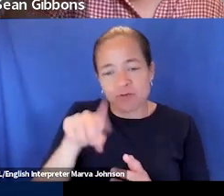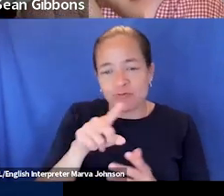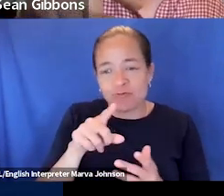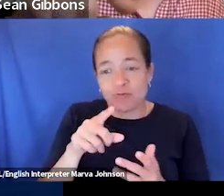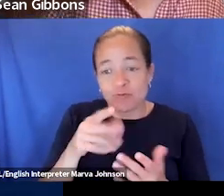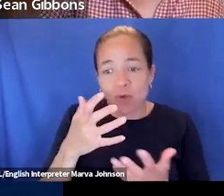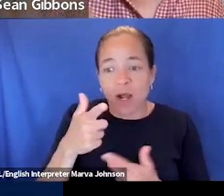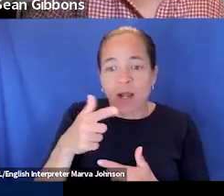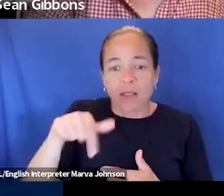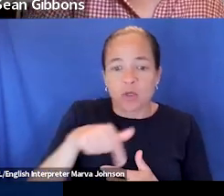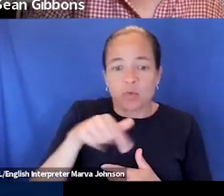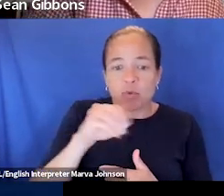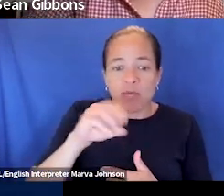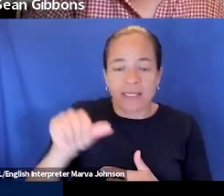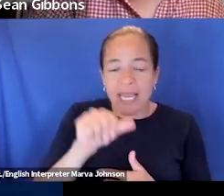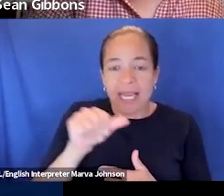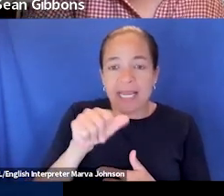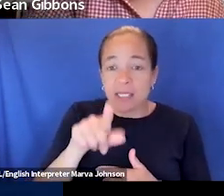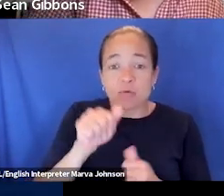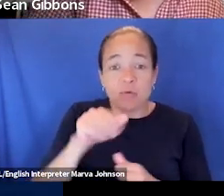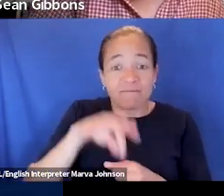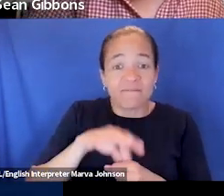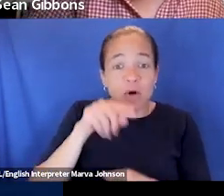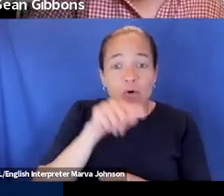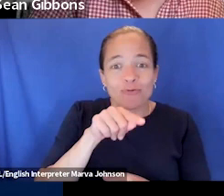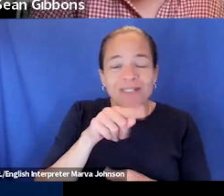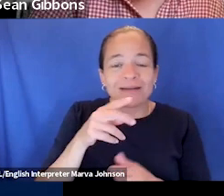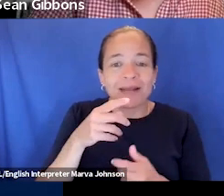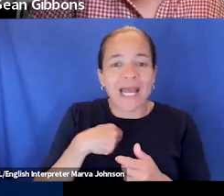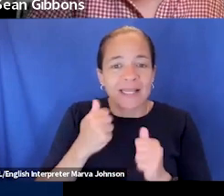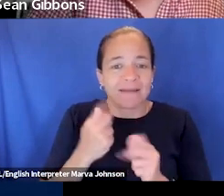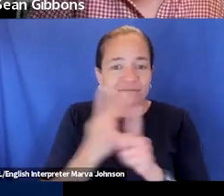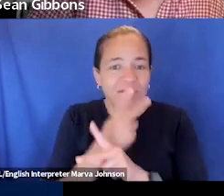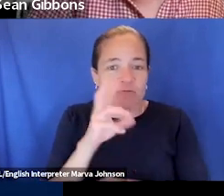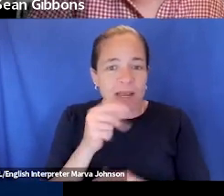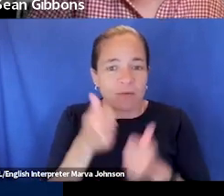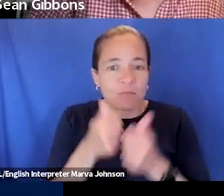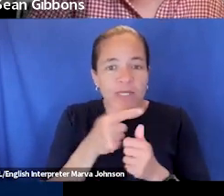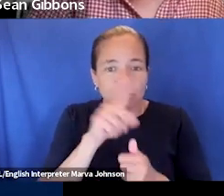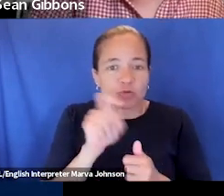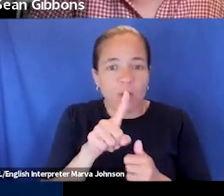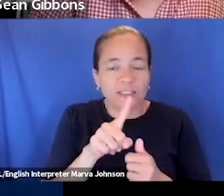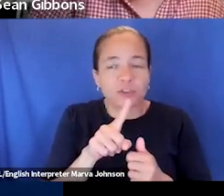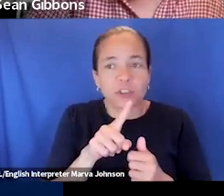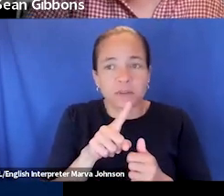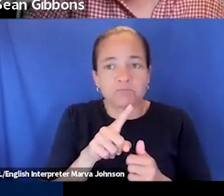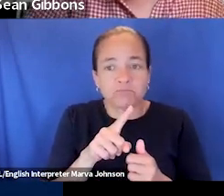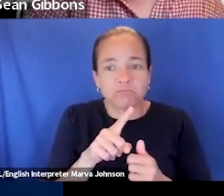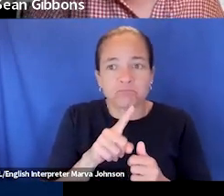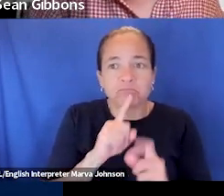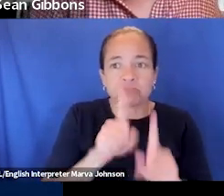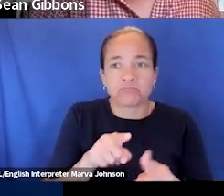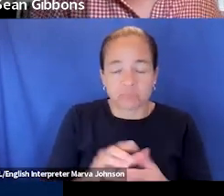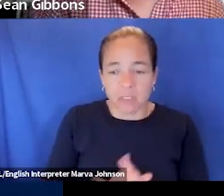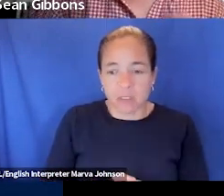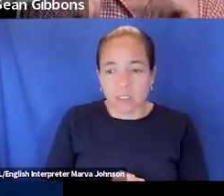in the Q&A section, you can go in there and vote. That might help me figure out which ones are the most relevant. So we'll toss in a couple here, and then we'll go over to office hours